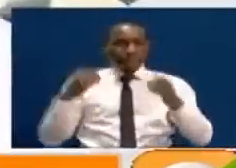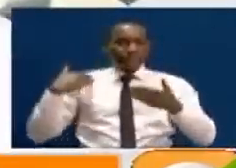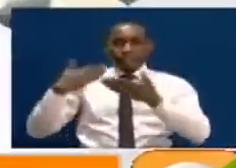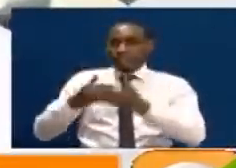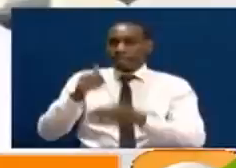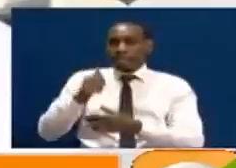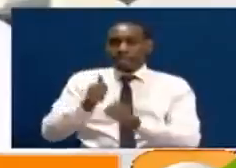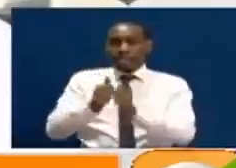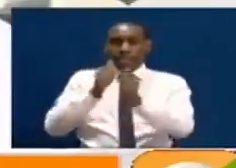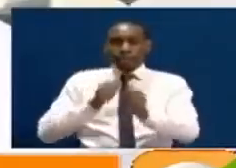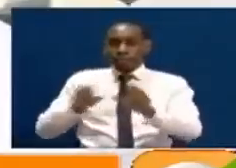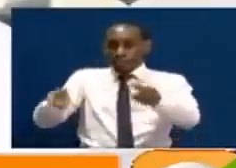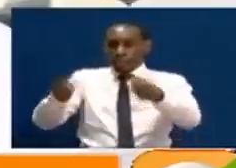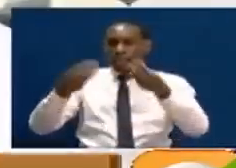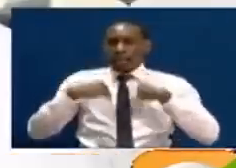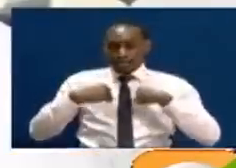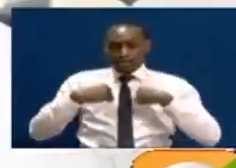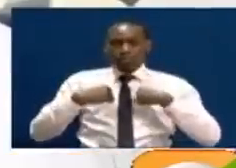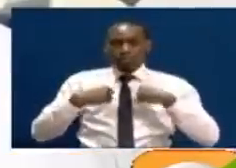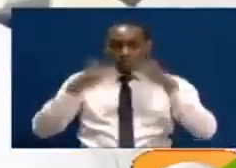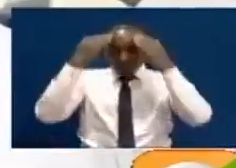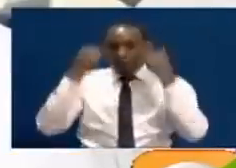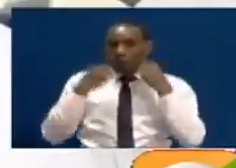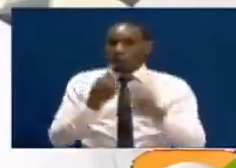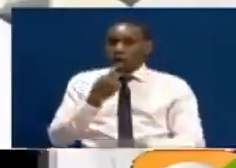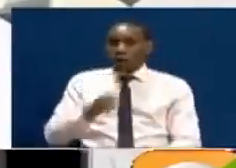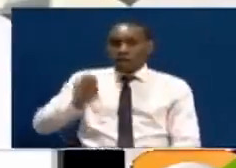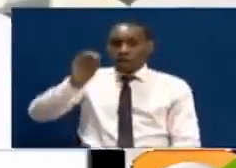the court order. So the OCS Kilimani